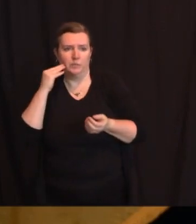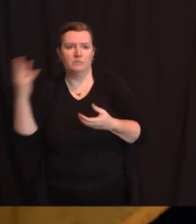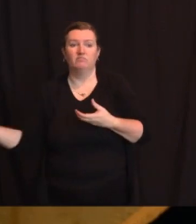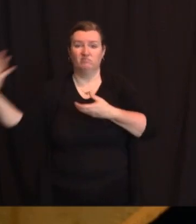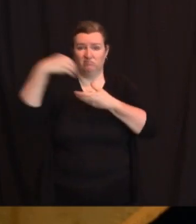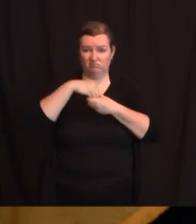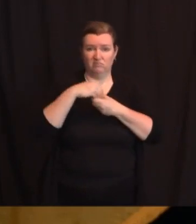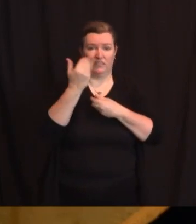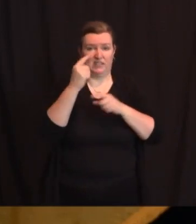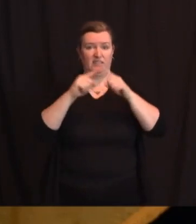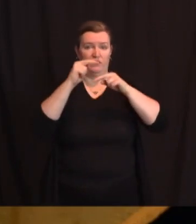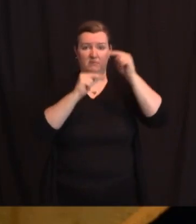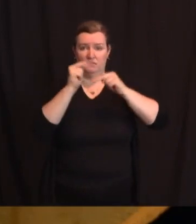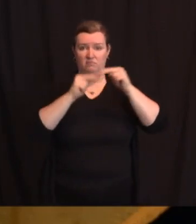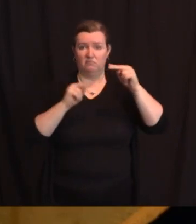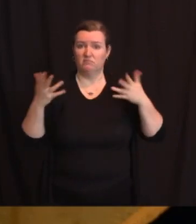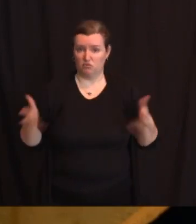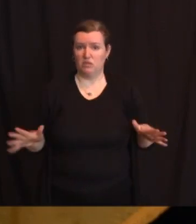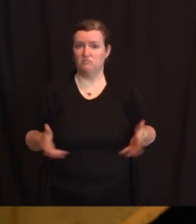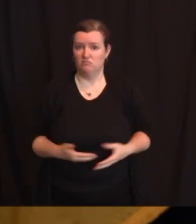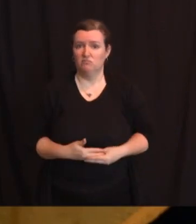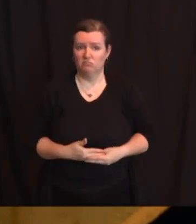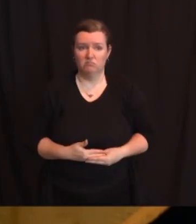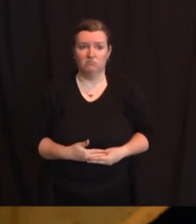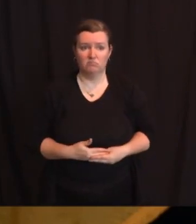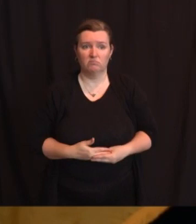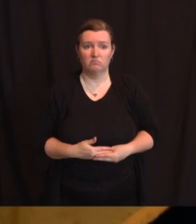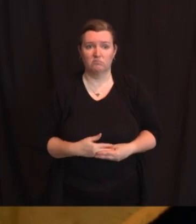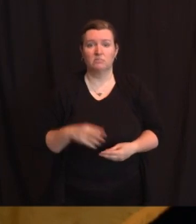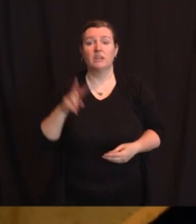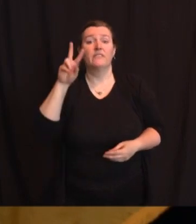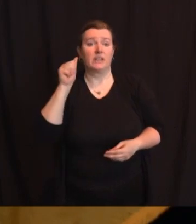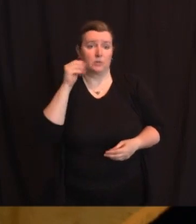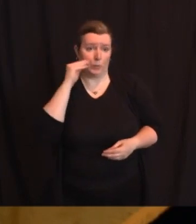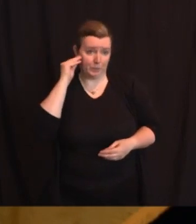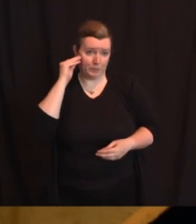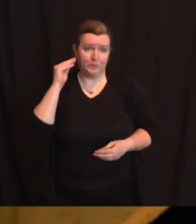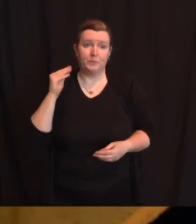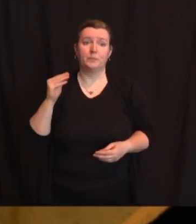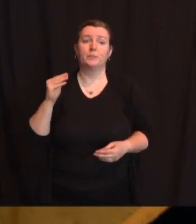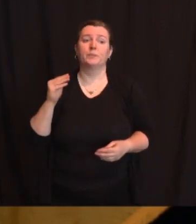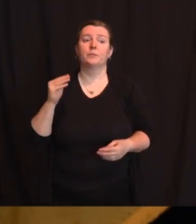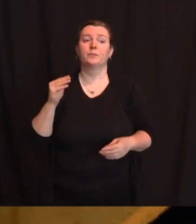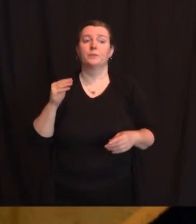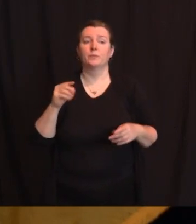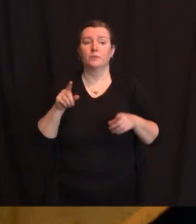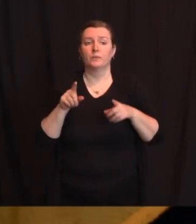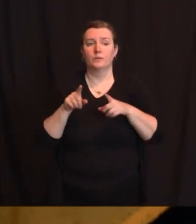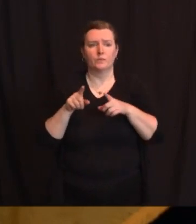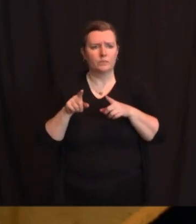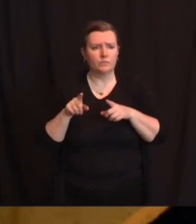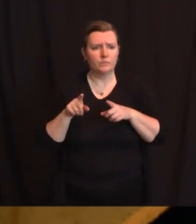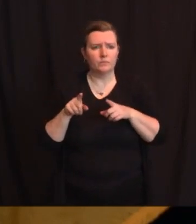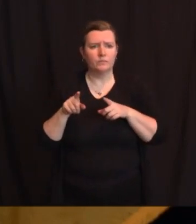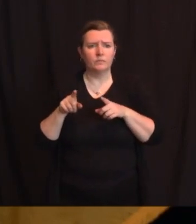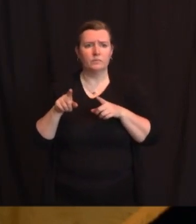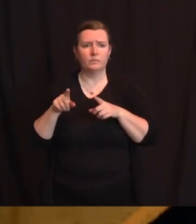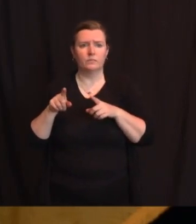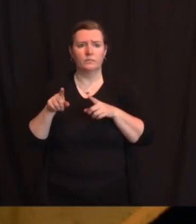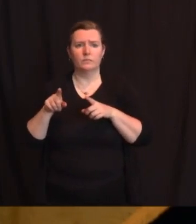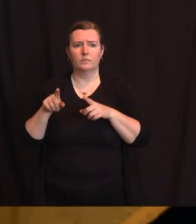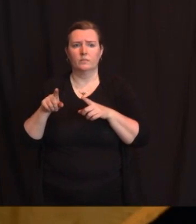the VA homes, they are at Orchards at Bartley Assisted Living in Jackson, Bartley Healthcare Nursing and Rehab